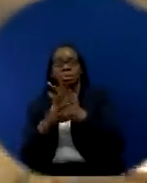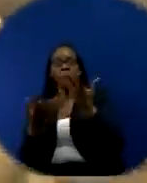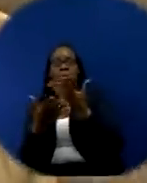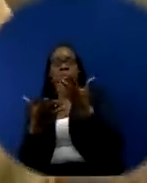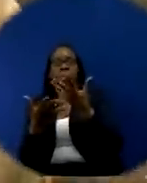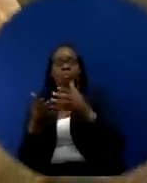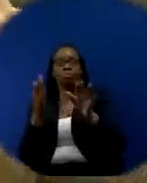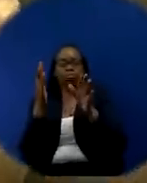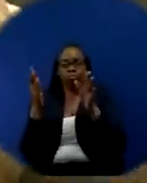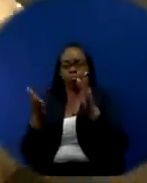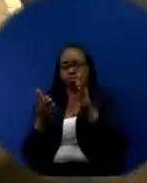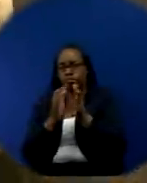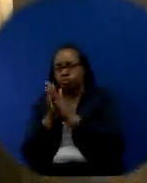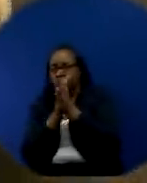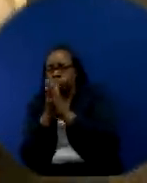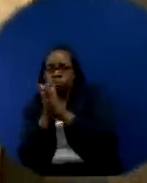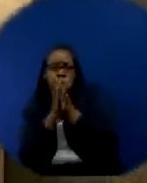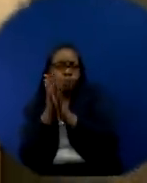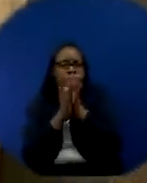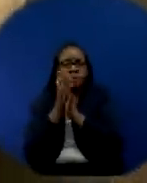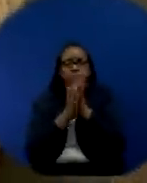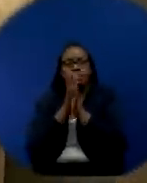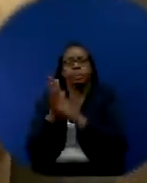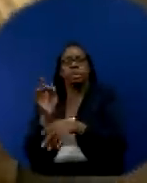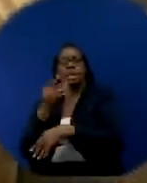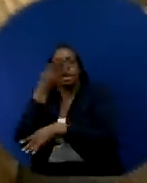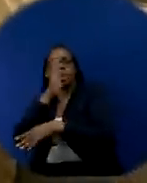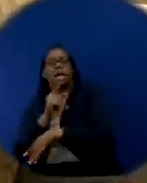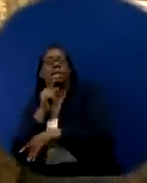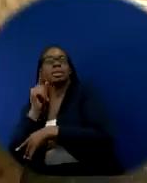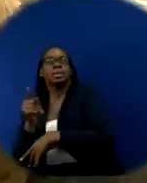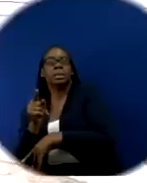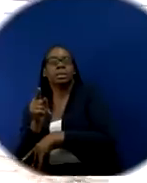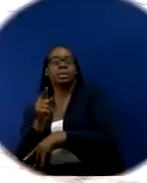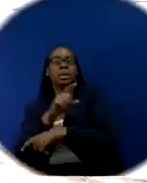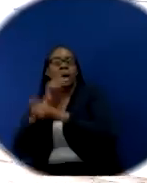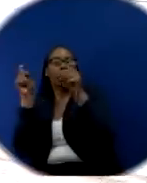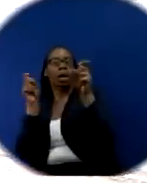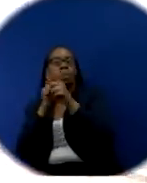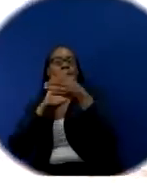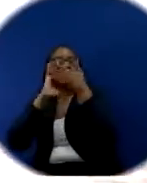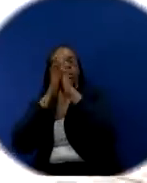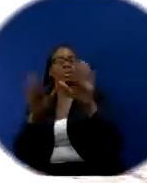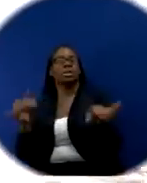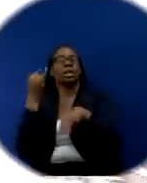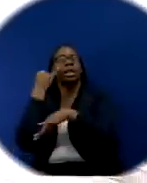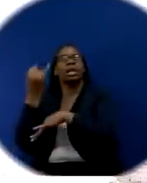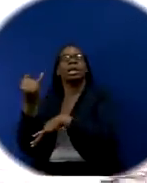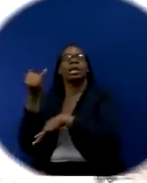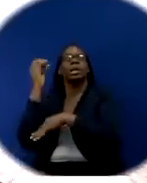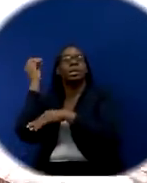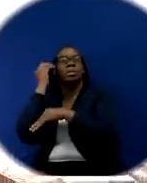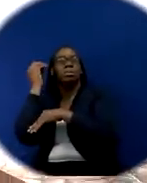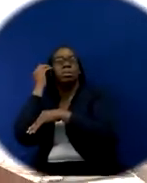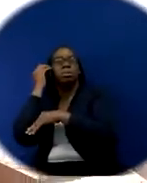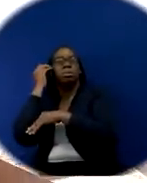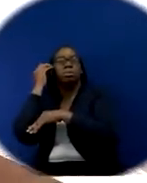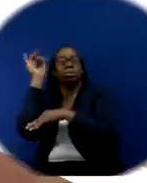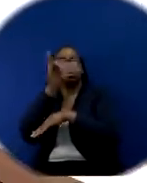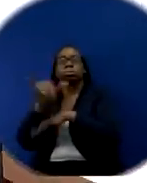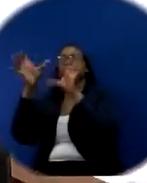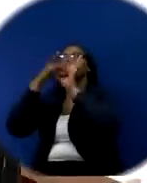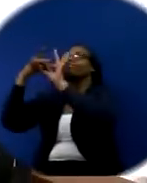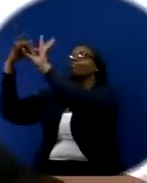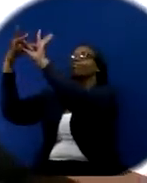and planting traps. He said, I'm going to keep you in perfect peace if you keep your mind stayed on